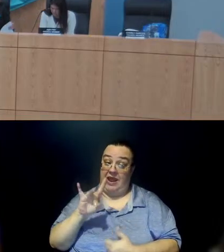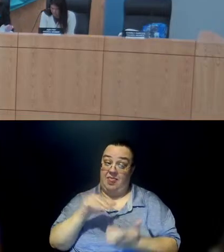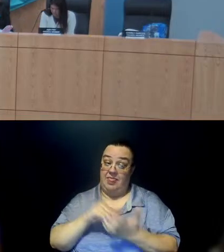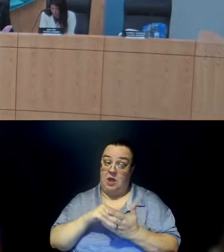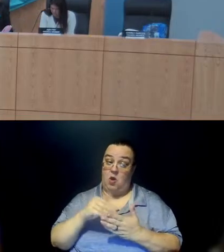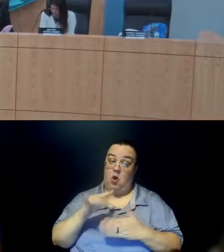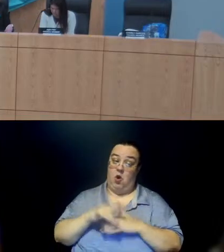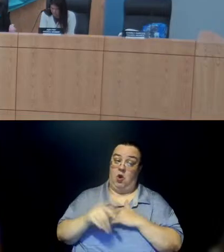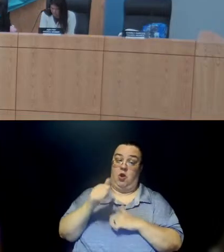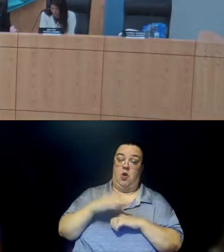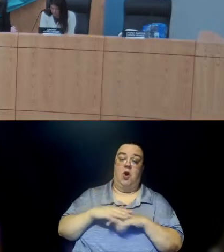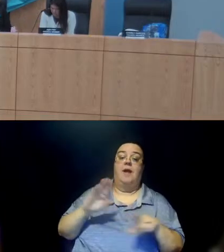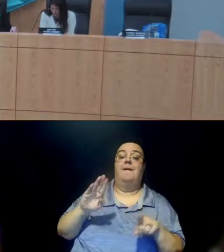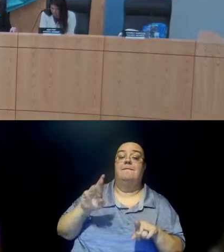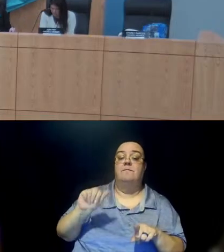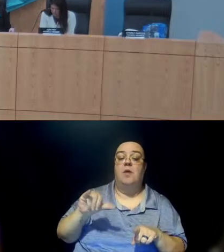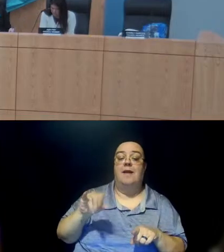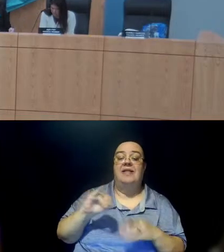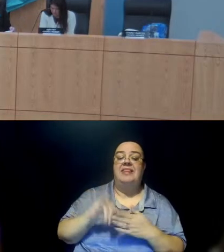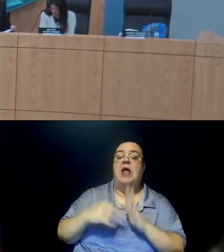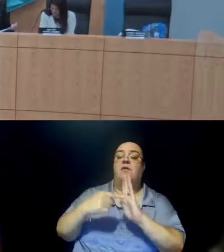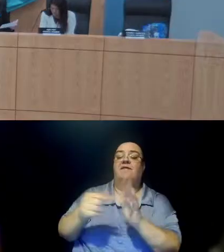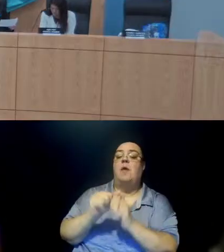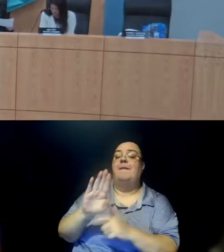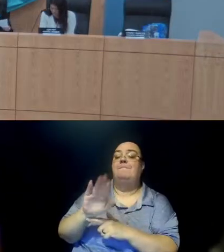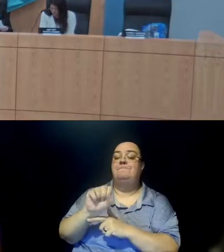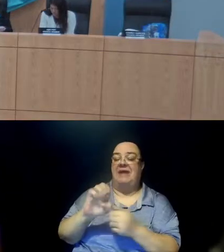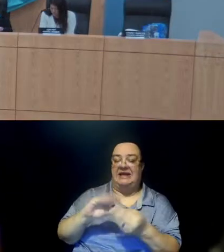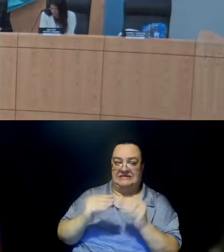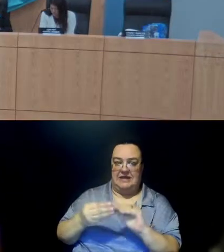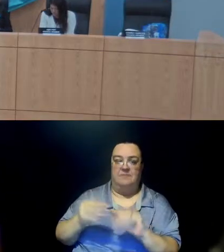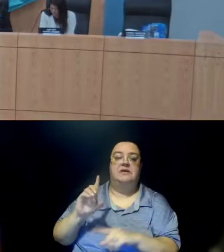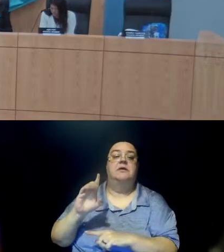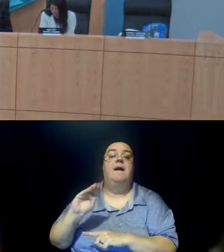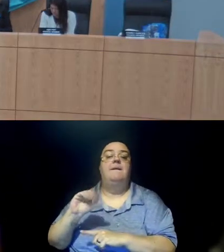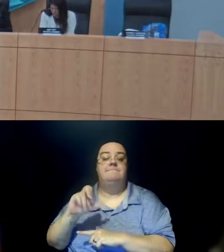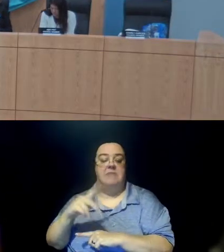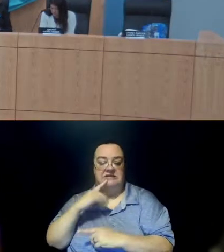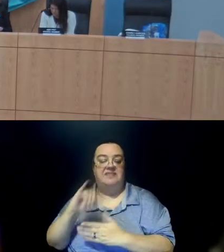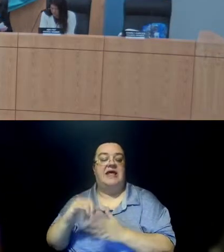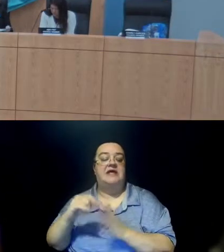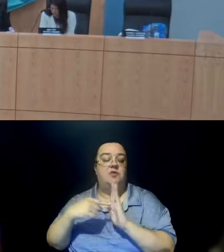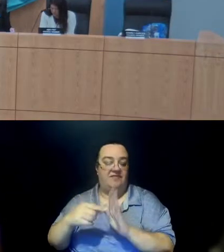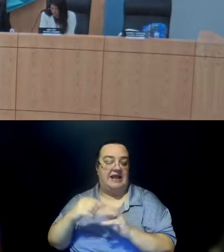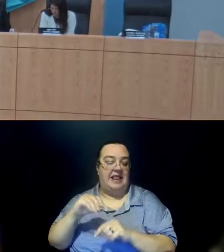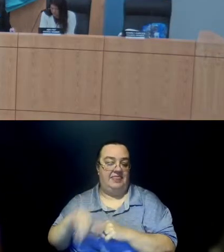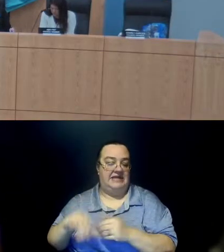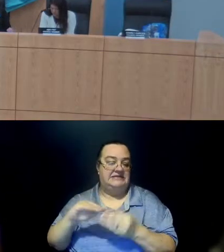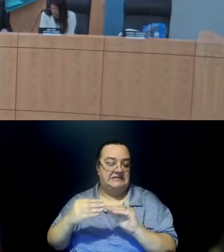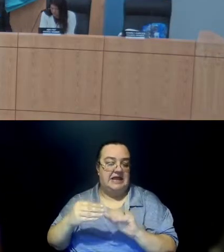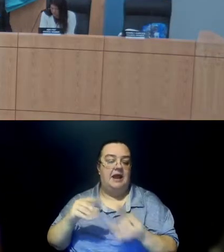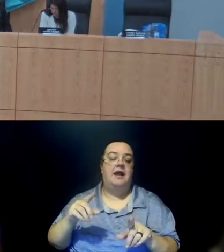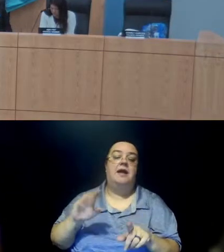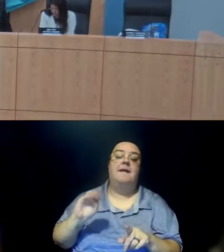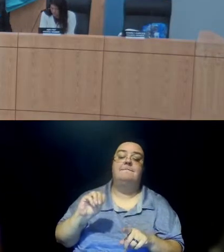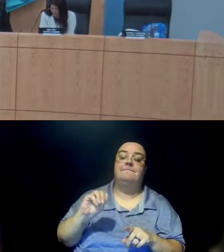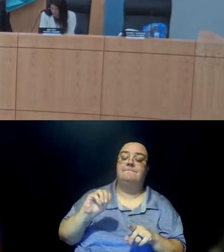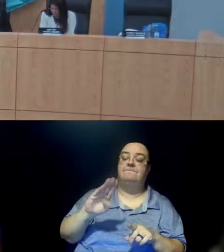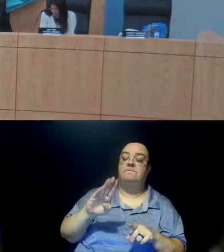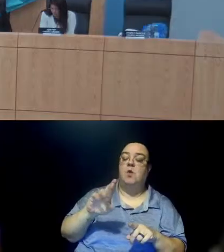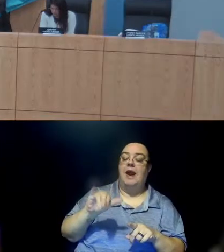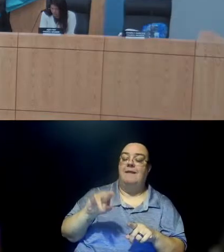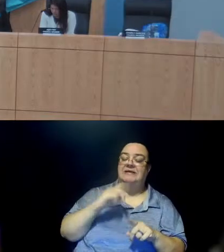But that's reflected in these base numbers. That's reflected in these numbers. But it's 120,